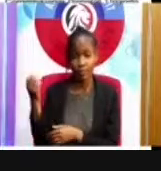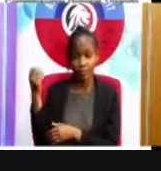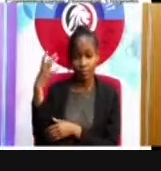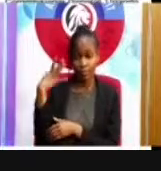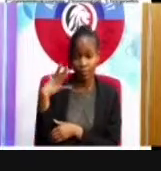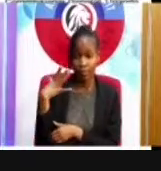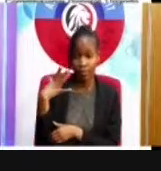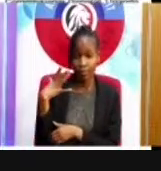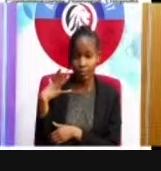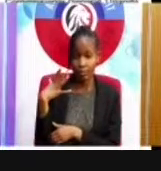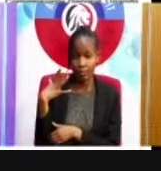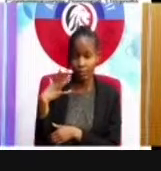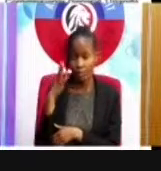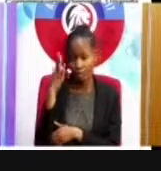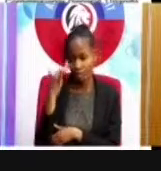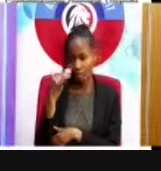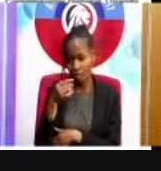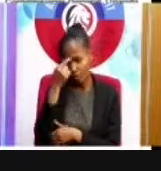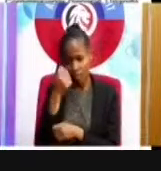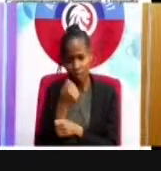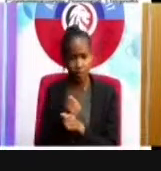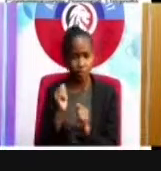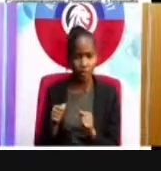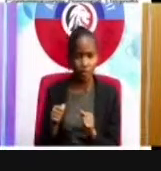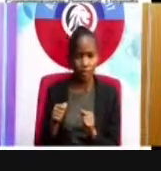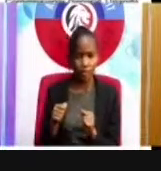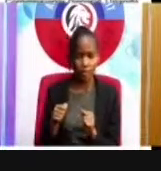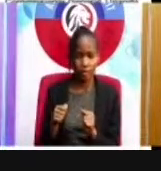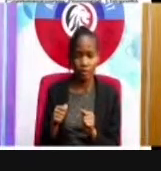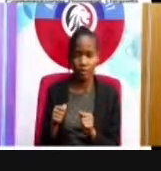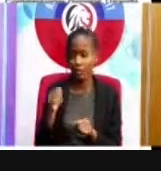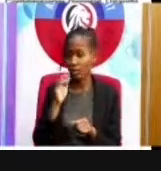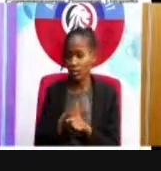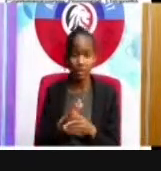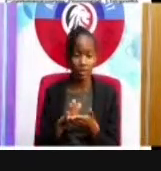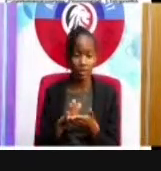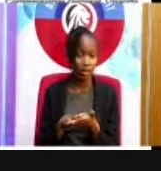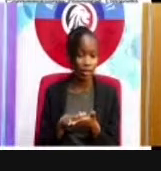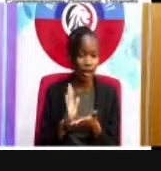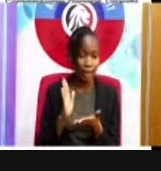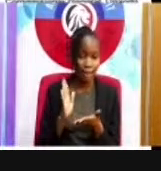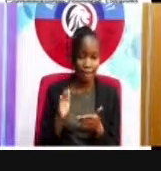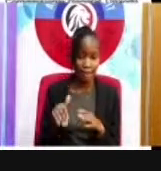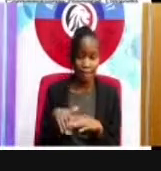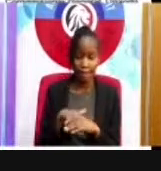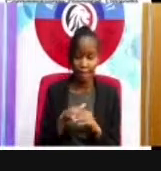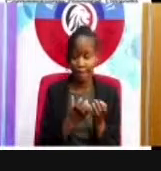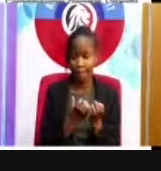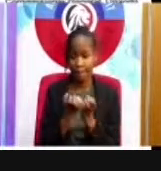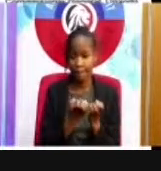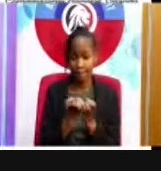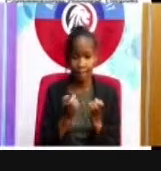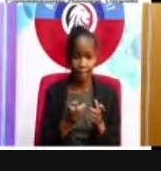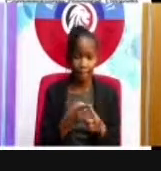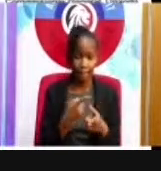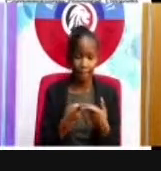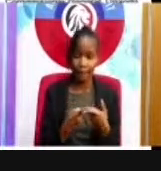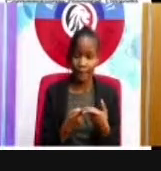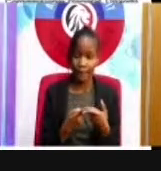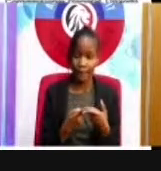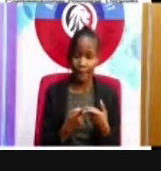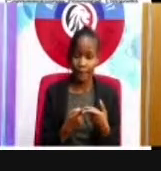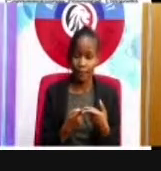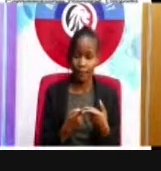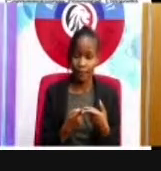because you can't really put too much of a burden on the economy in terms of in terms of the tax